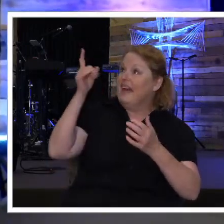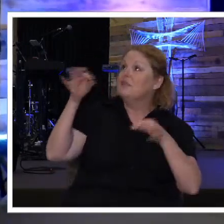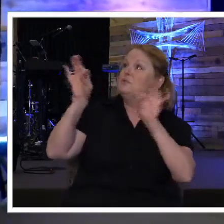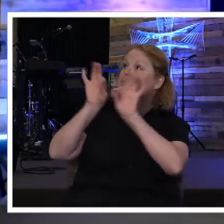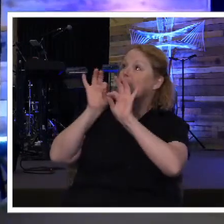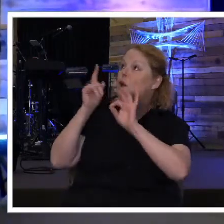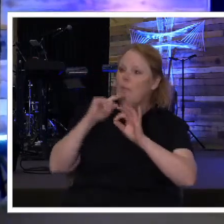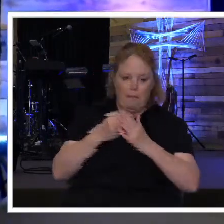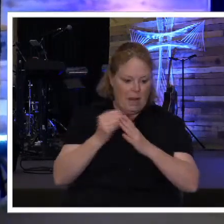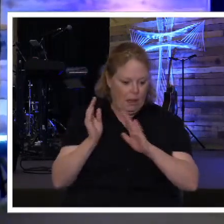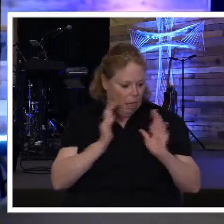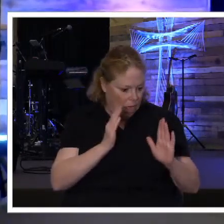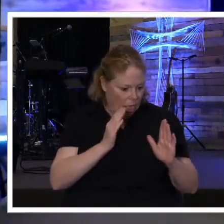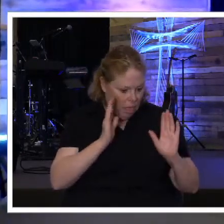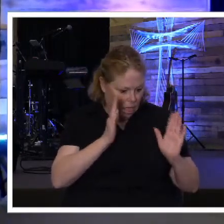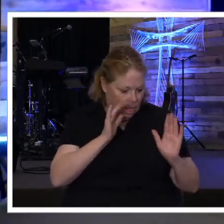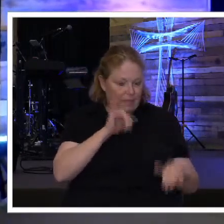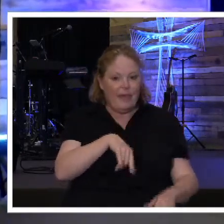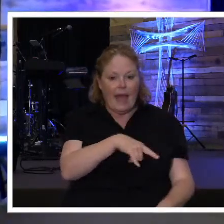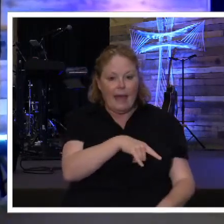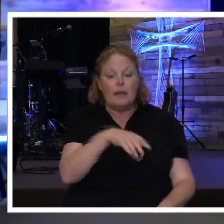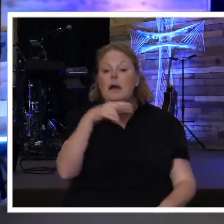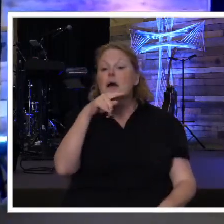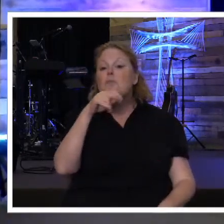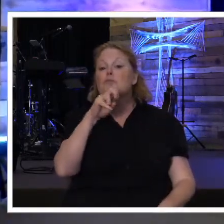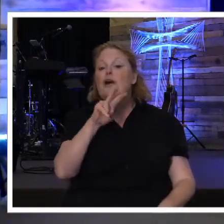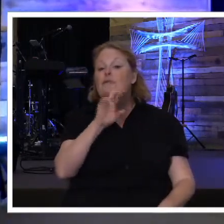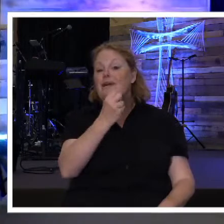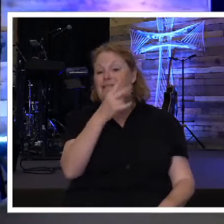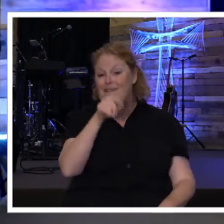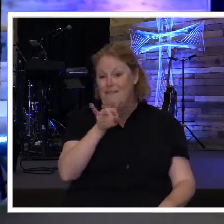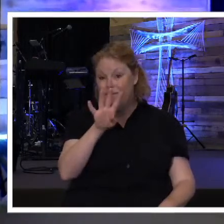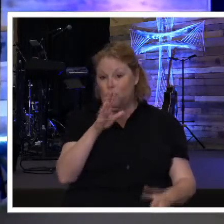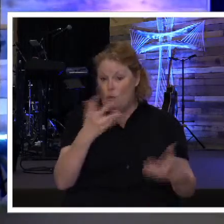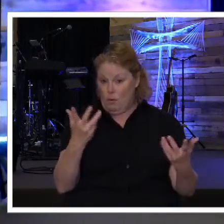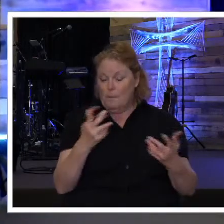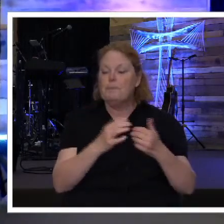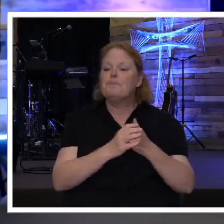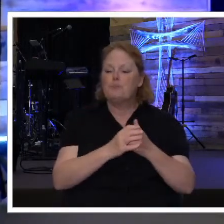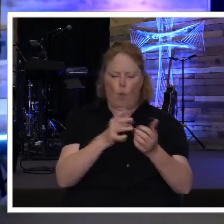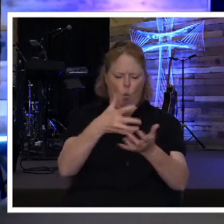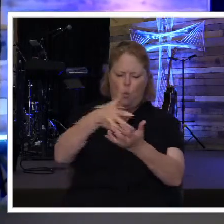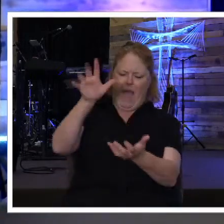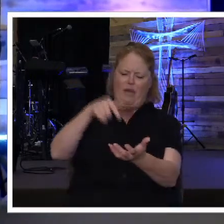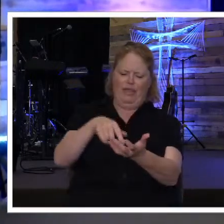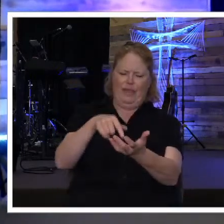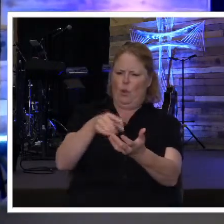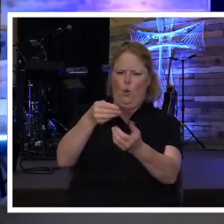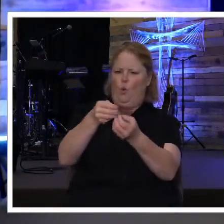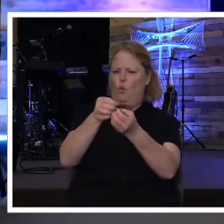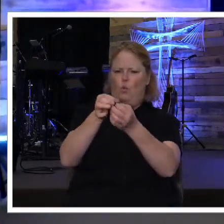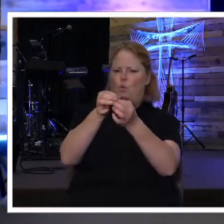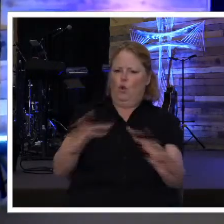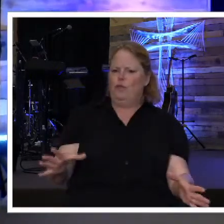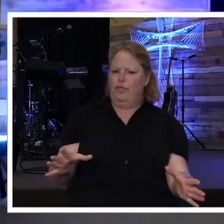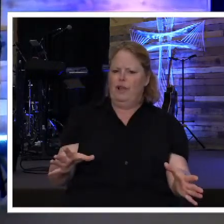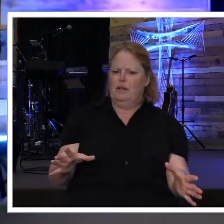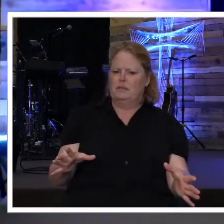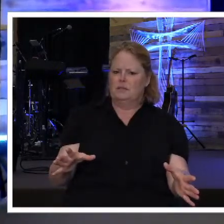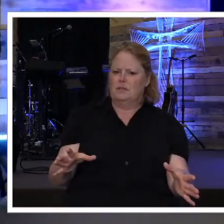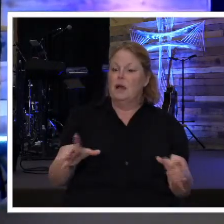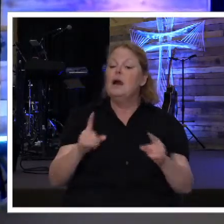important. Proverbs 11:4 says, "Wealth is worthless in the day of wrath,